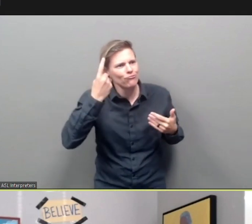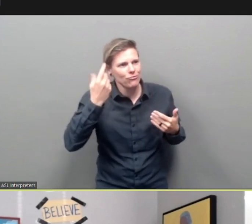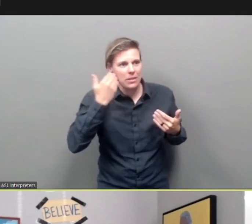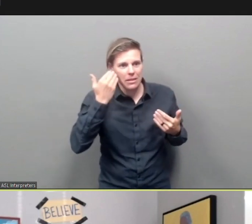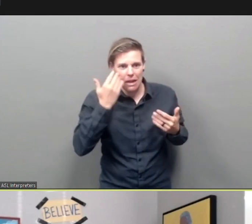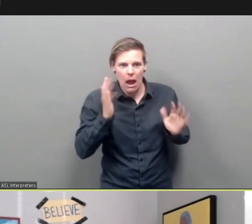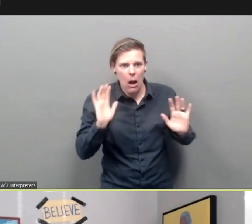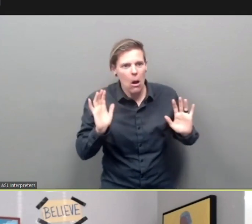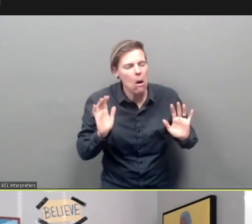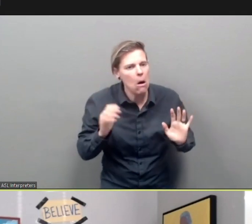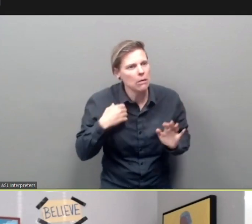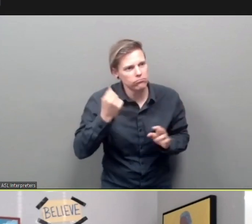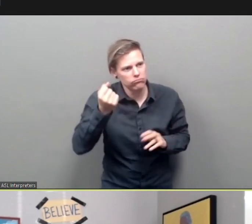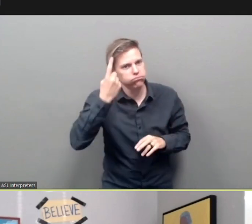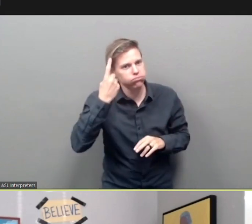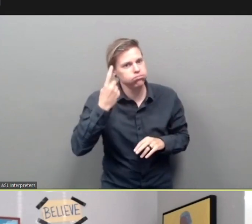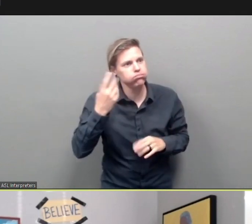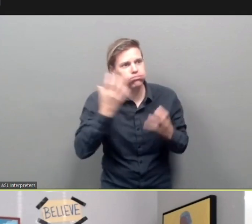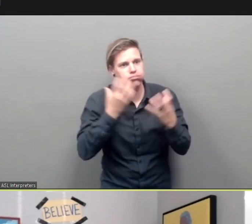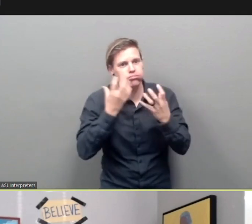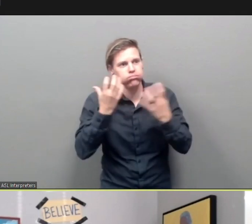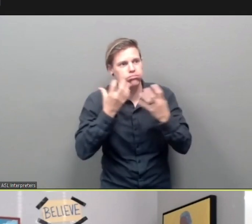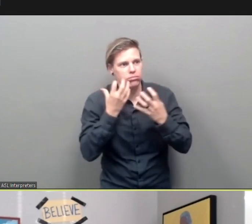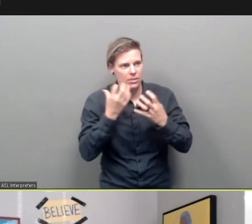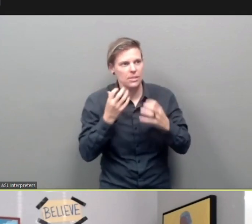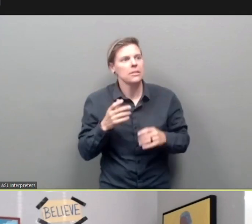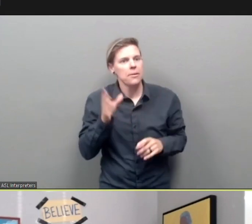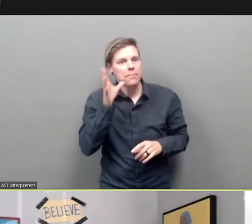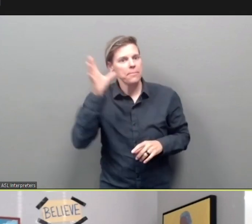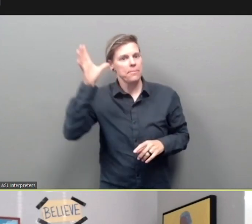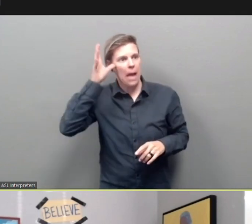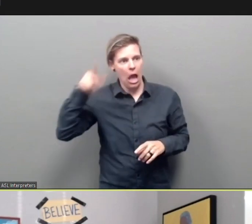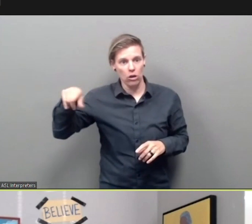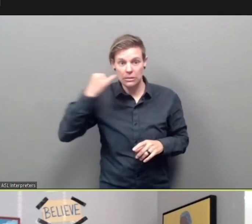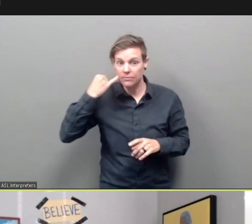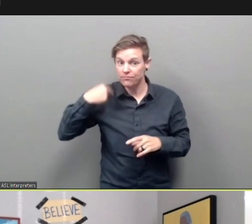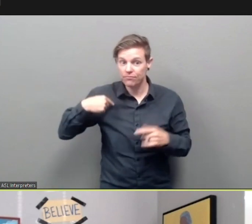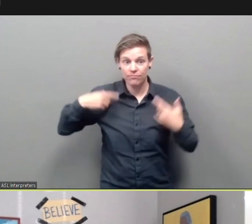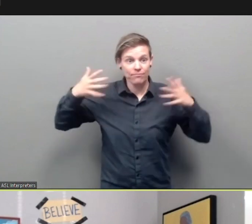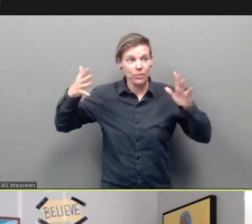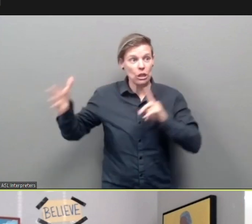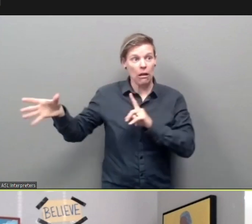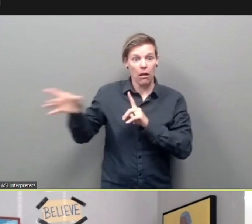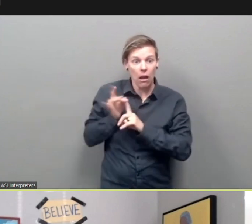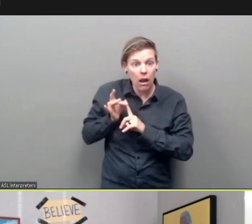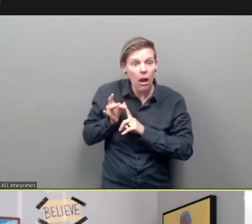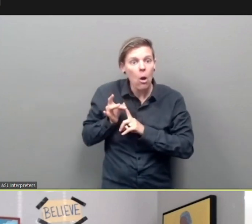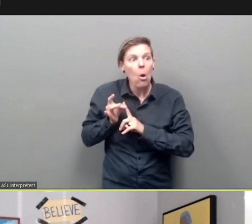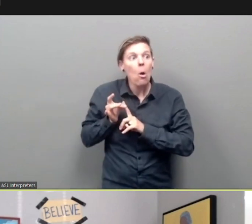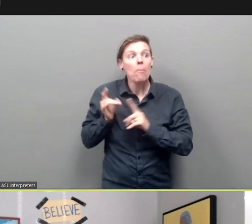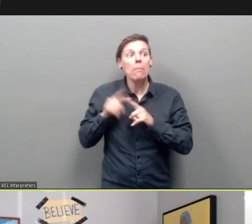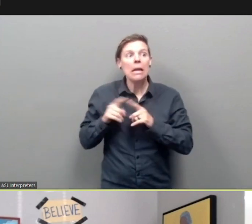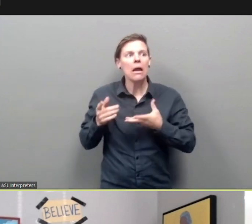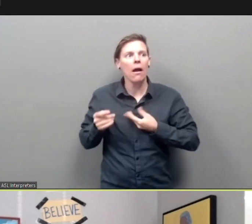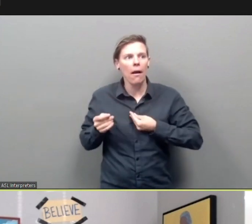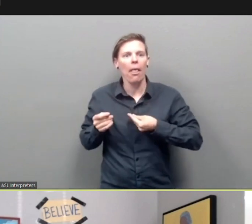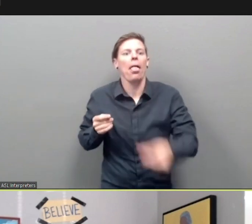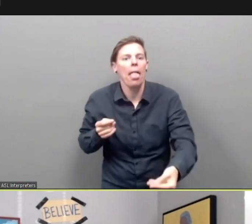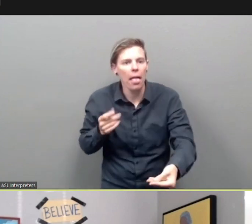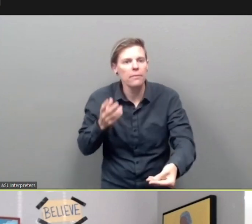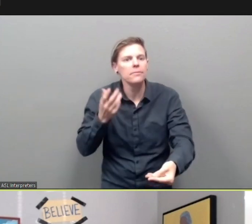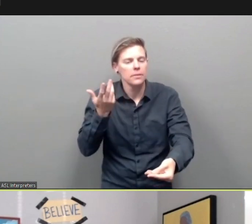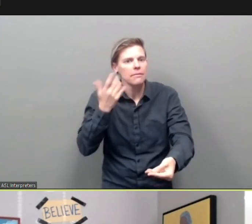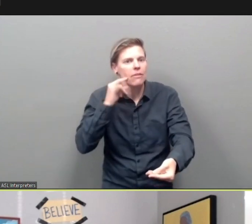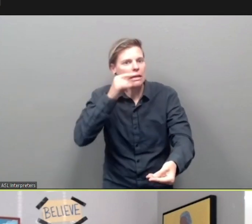like, well, the studies show that actually if they get COVID, they actually get a worse myocarditis, you know, which is inflammation of the heart.